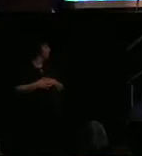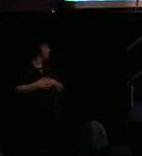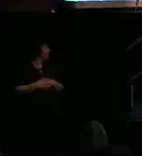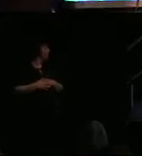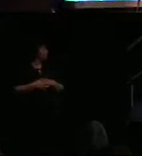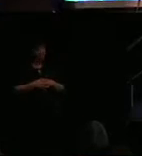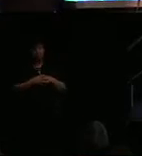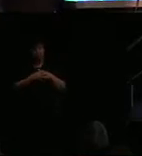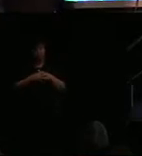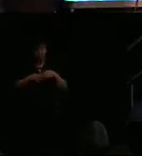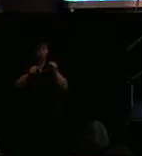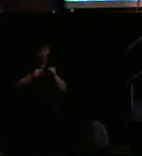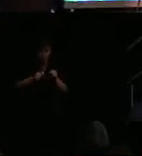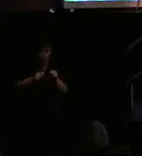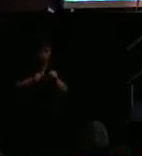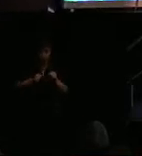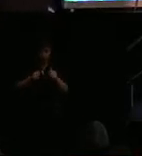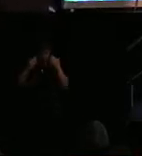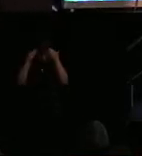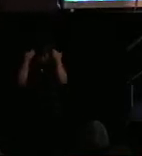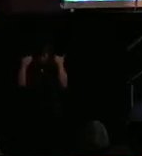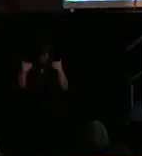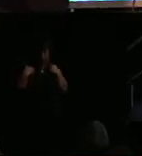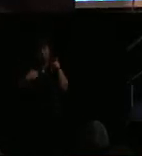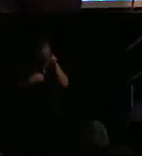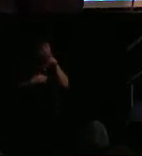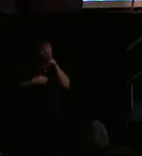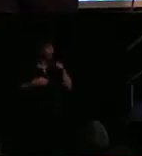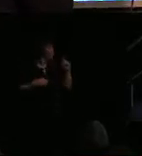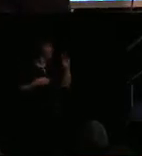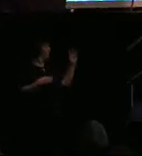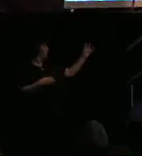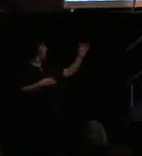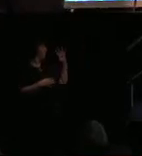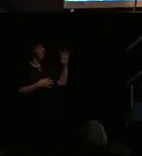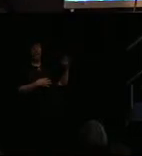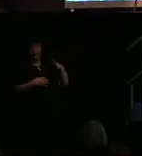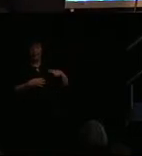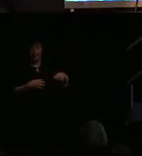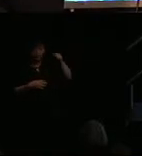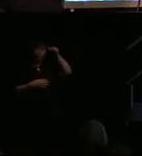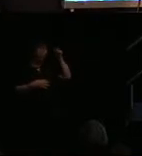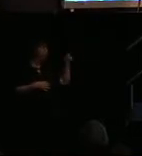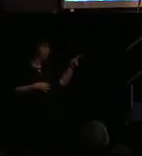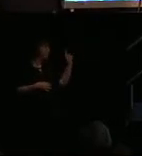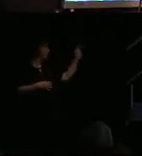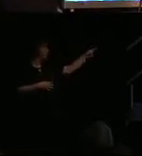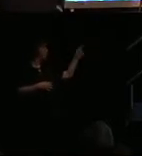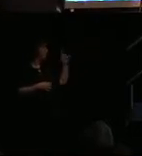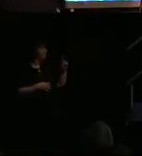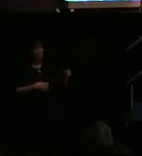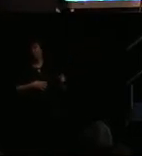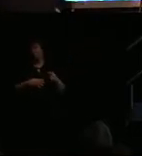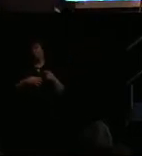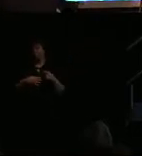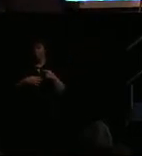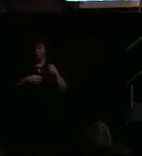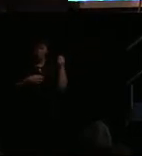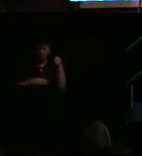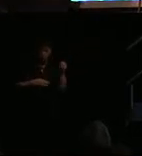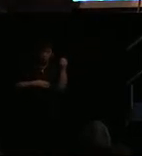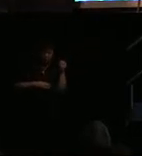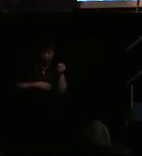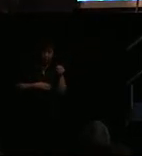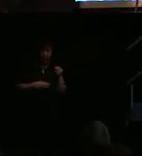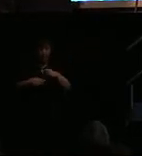I wanted to start by saying that if you don't know any of these women up here with me, you need to get to know them. Over the week in Serbia,